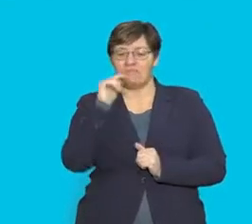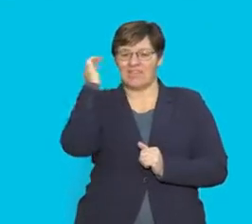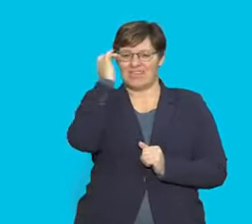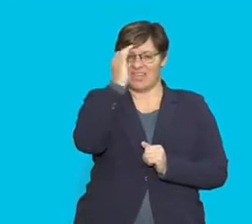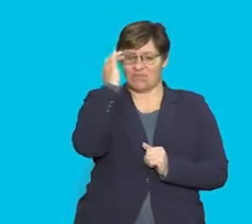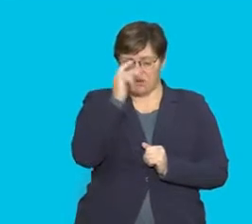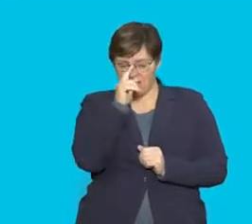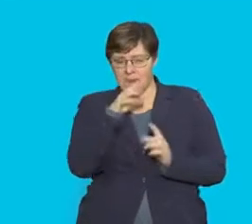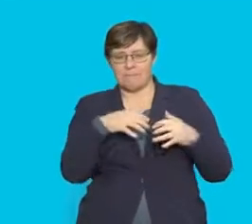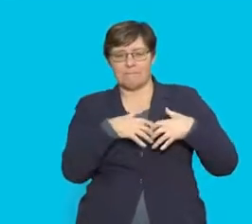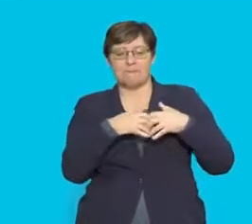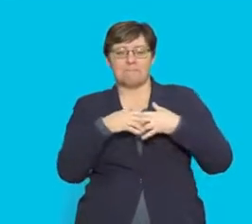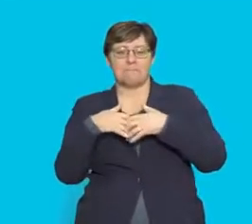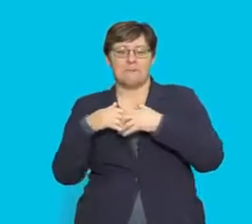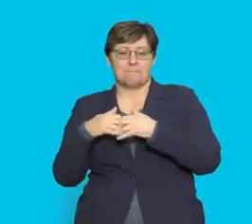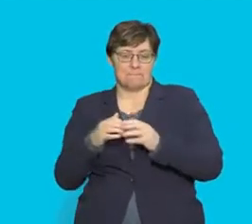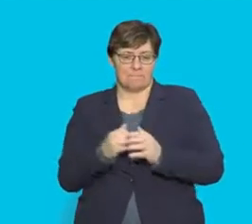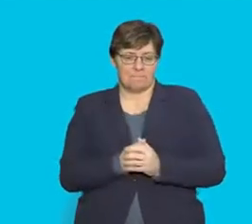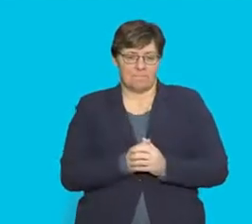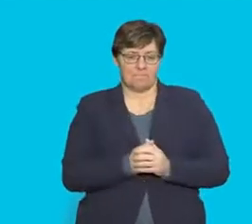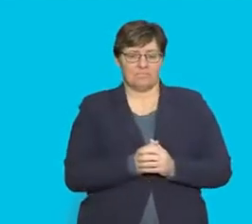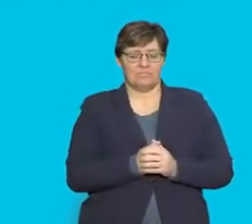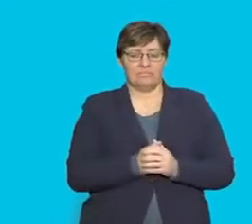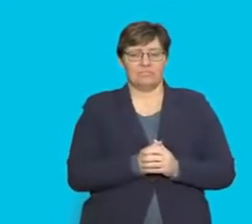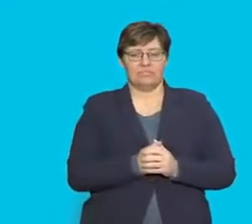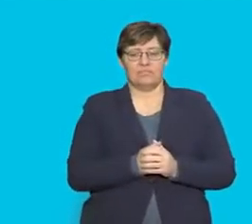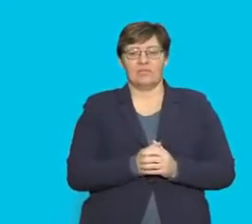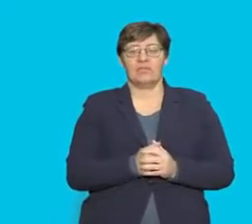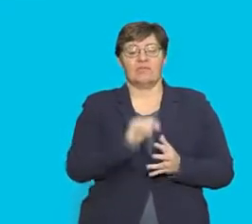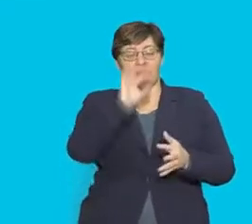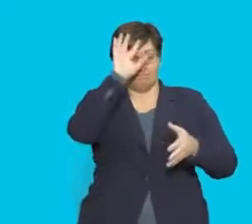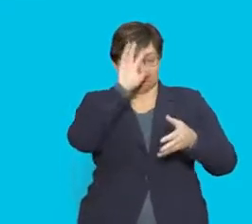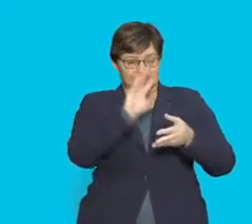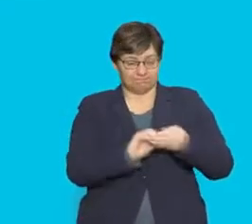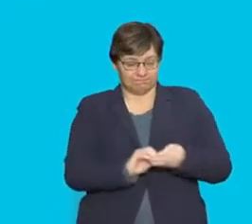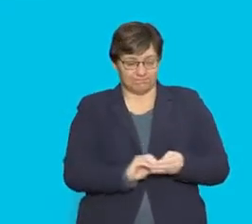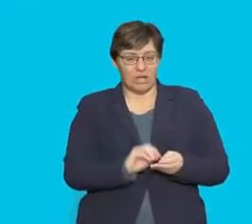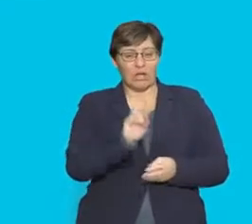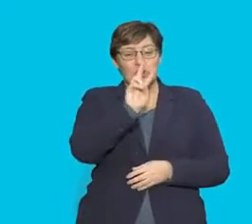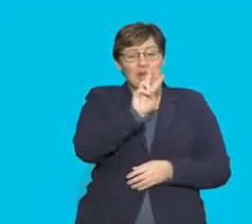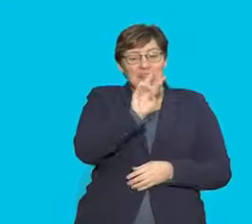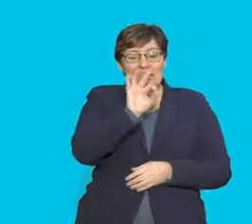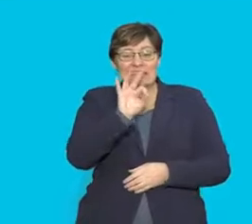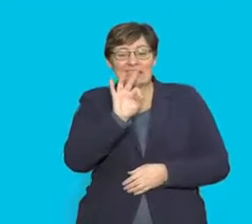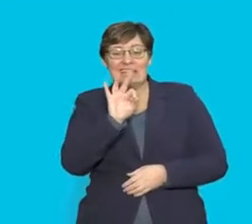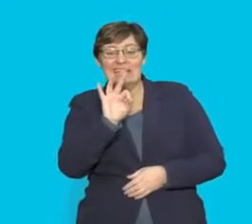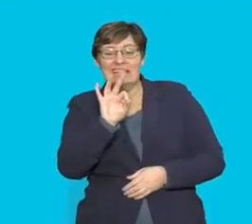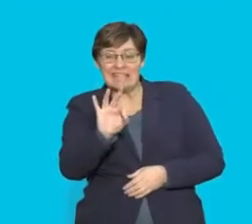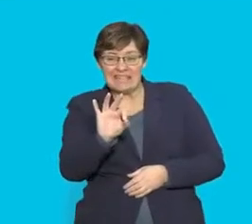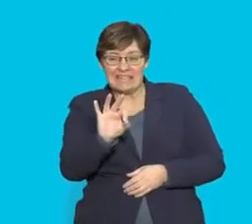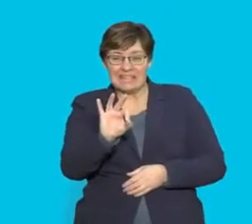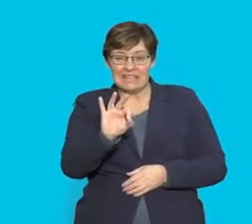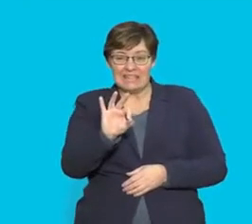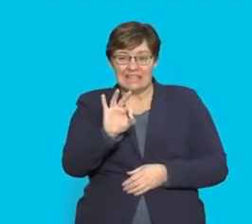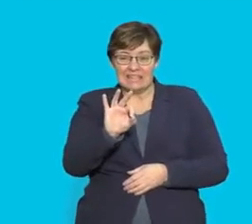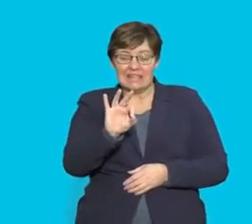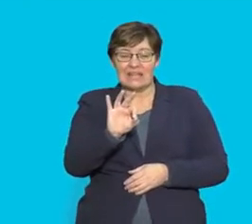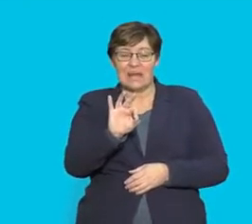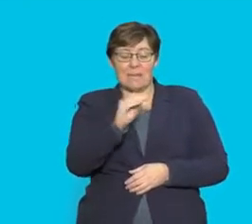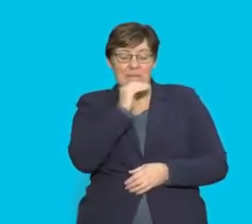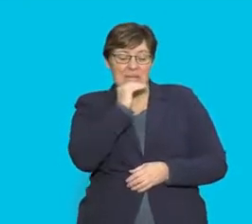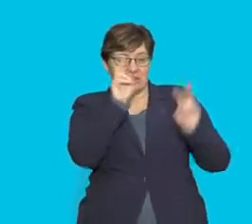Now, Euclide published a set of 23 definitions on which all of our theorems are